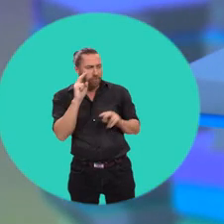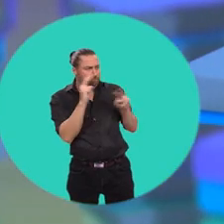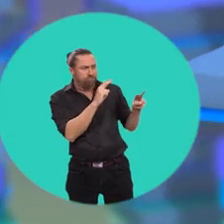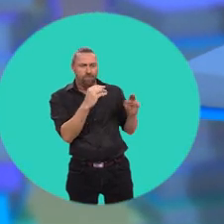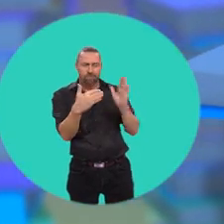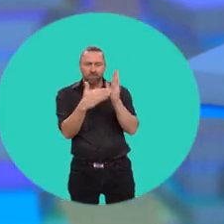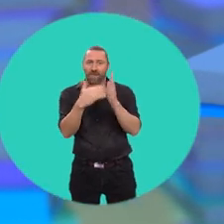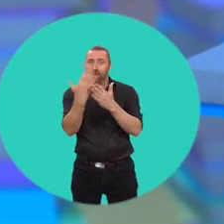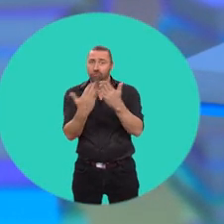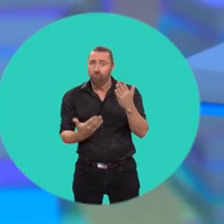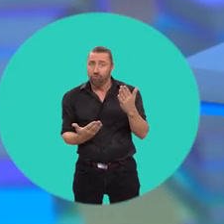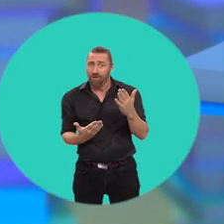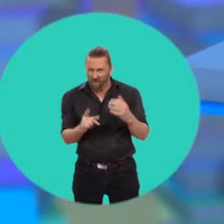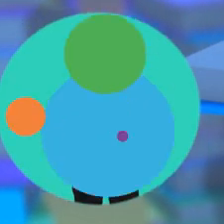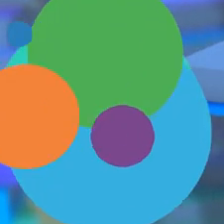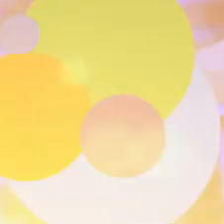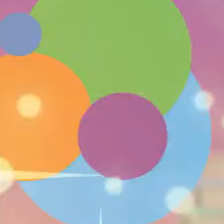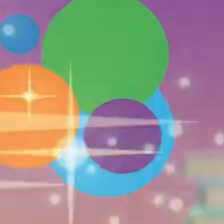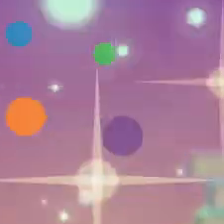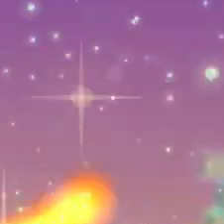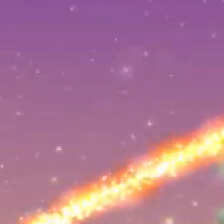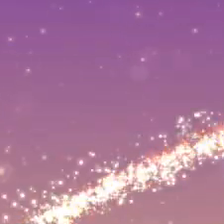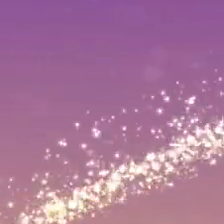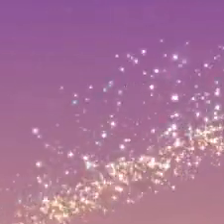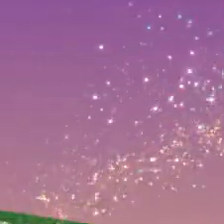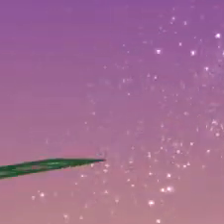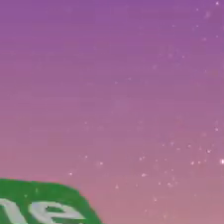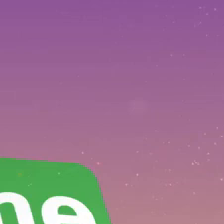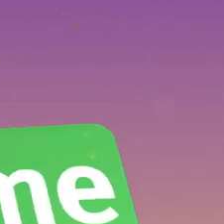today's story. What do you think?